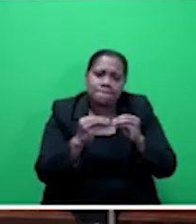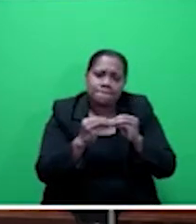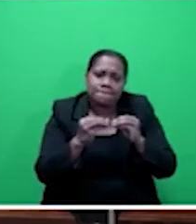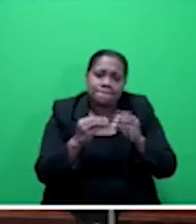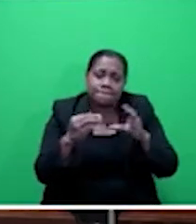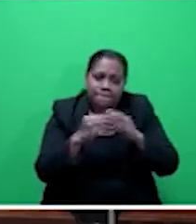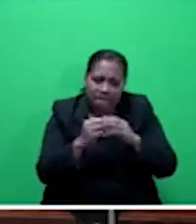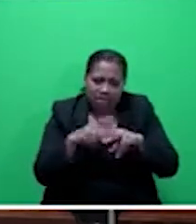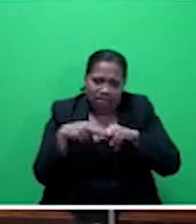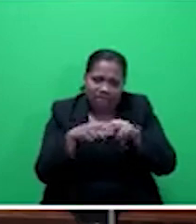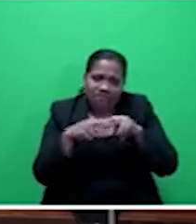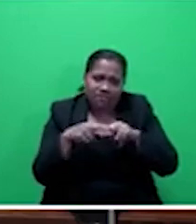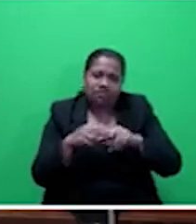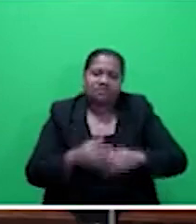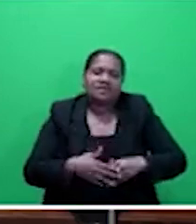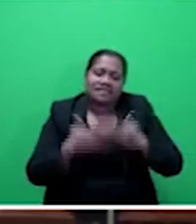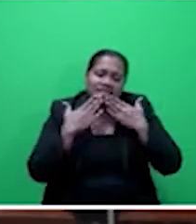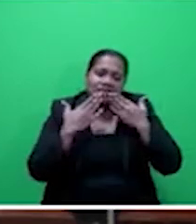Thank you.